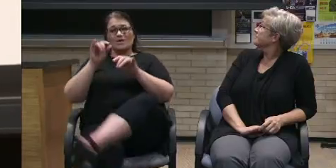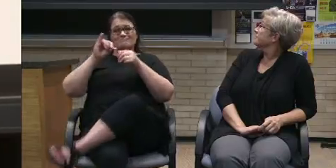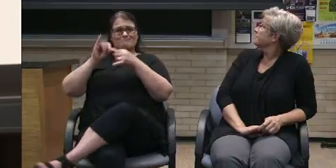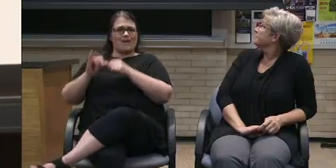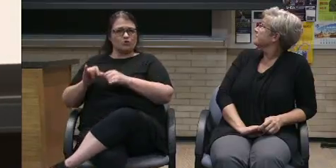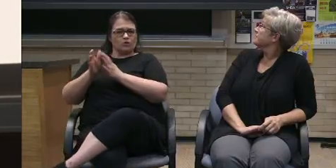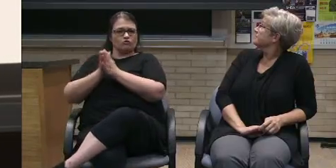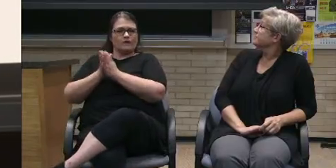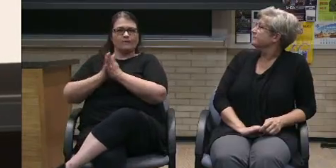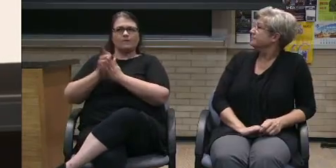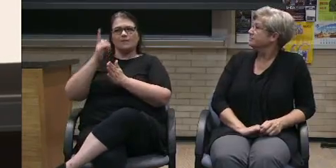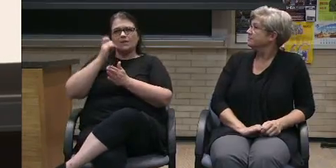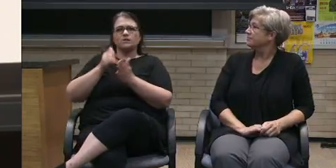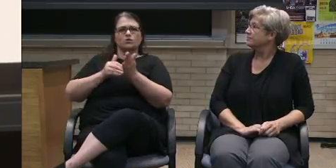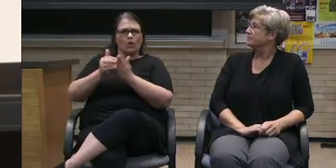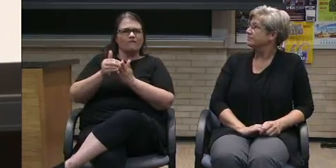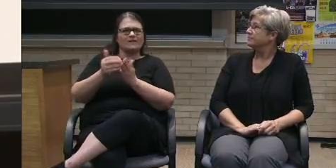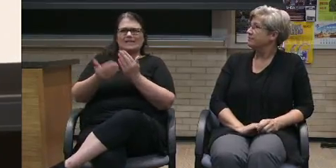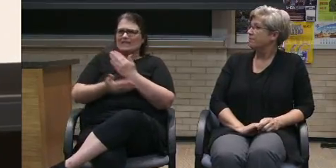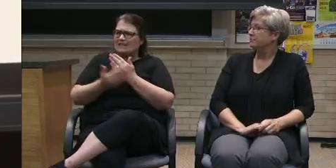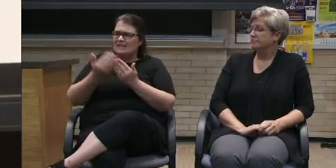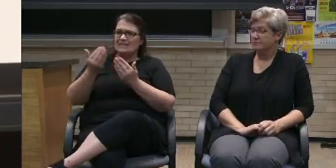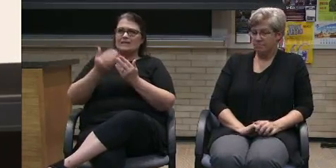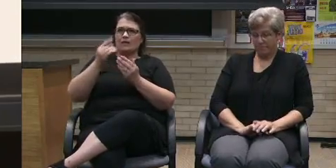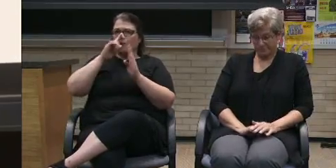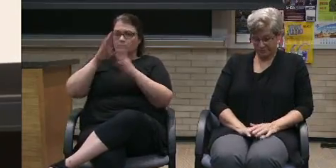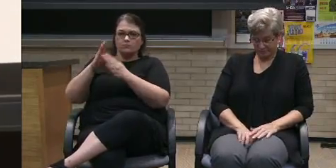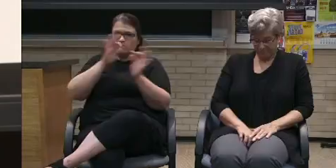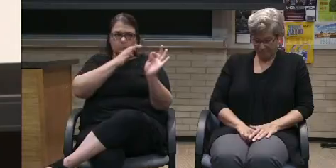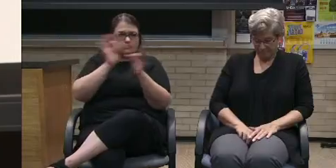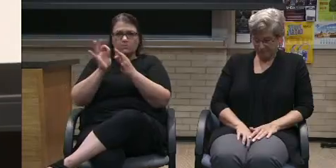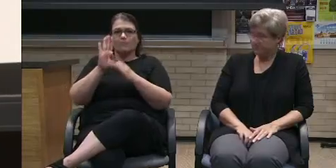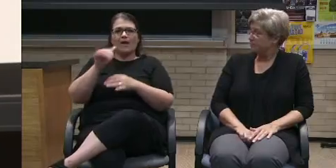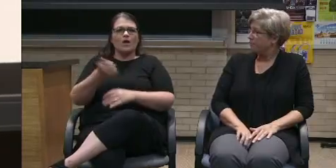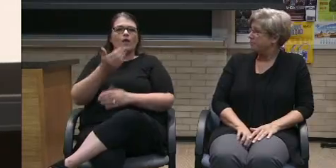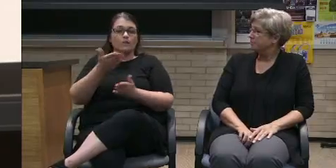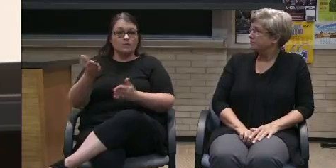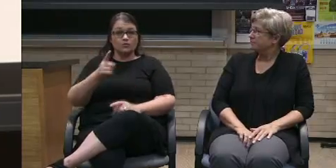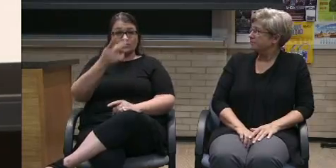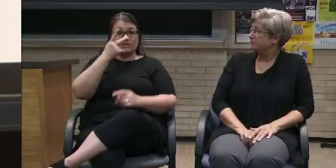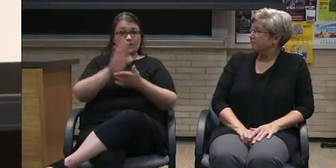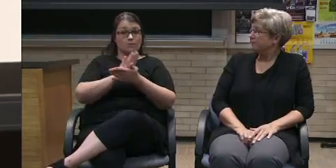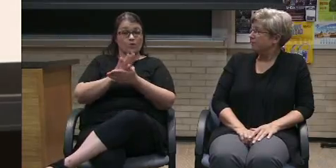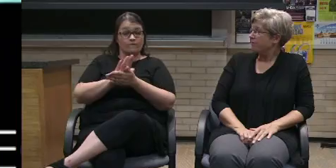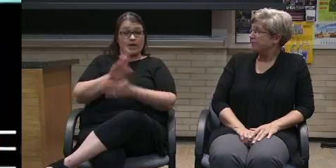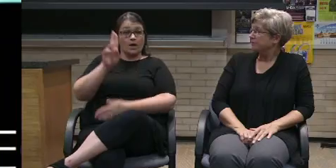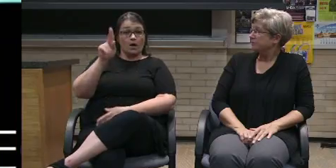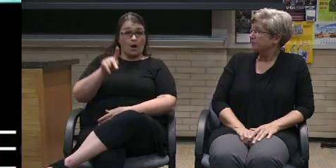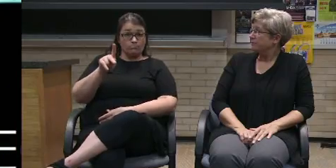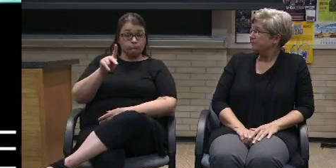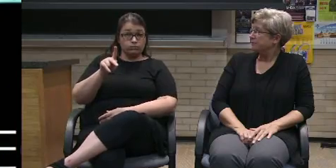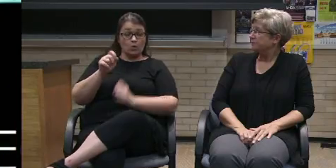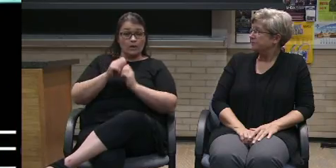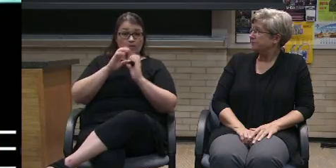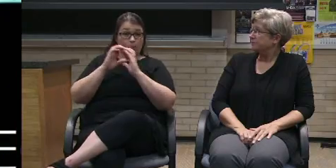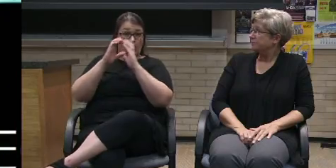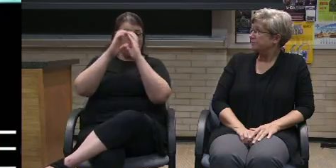to be distracted by other things, by other interesting things. Does anyone see the movie Up? Then you know that this dog